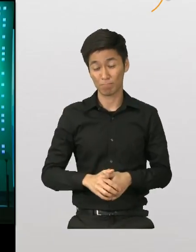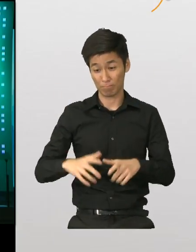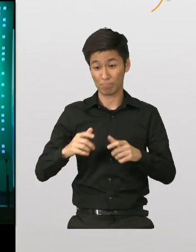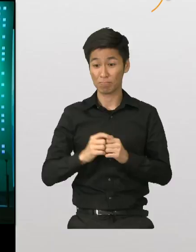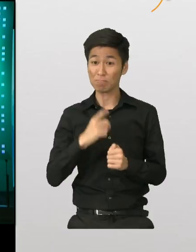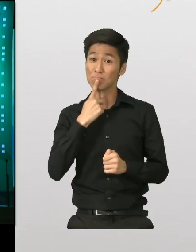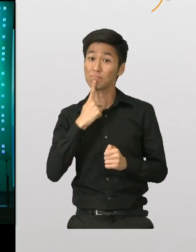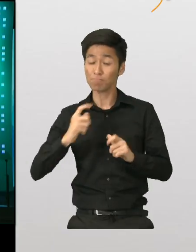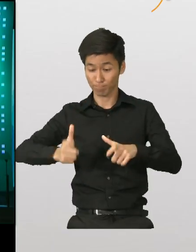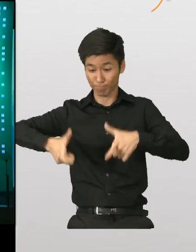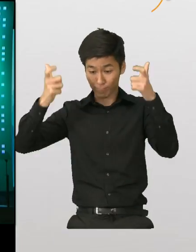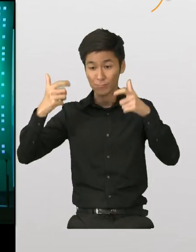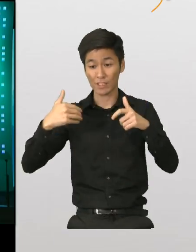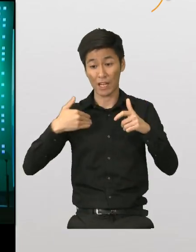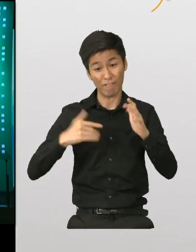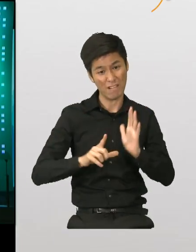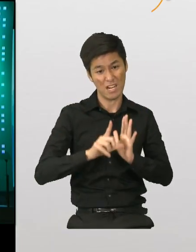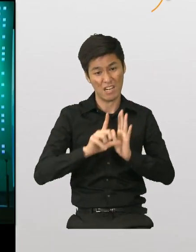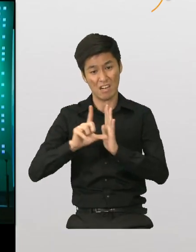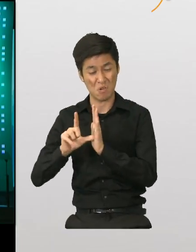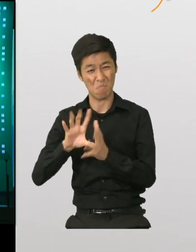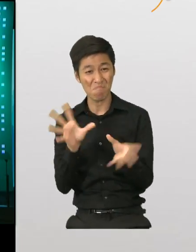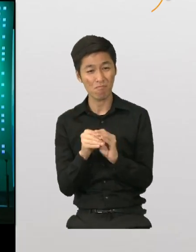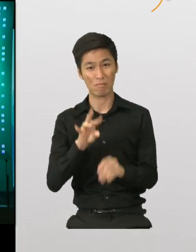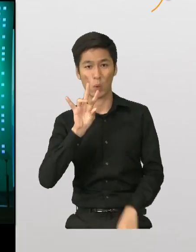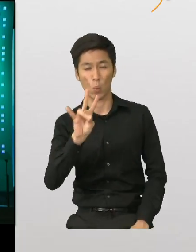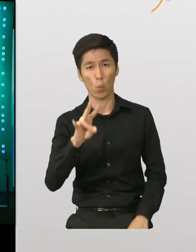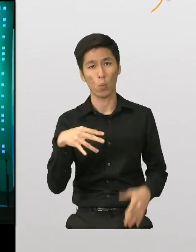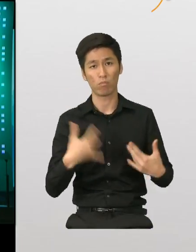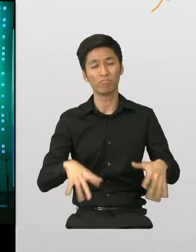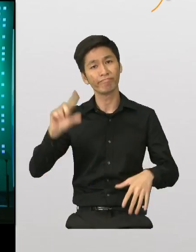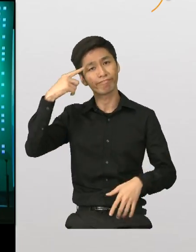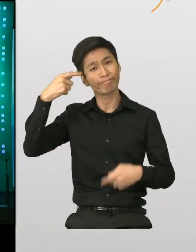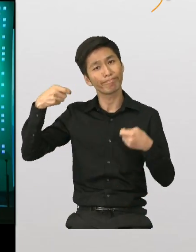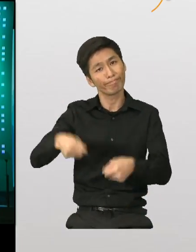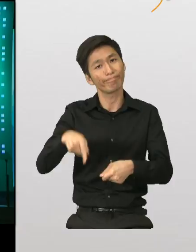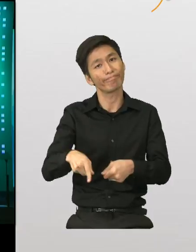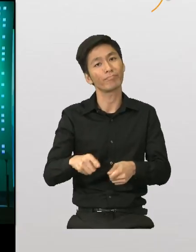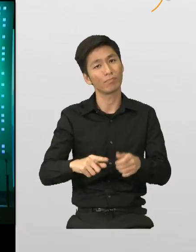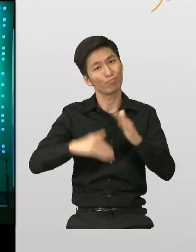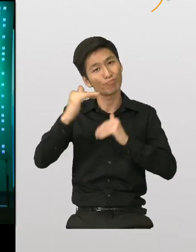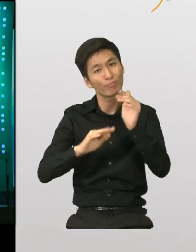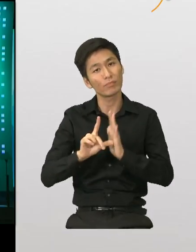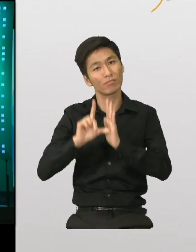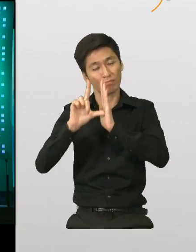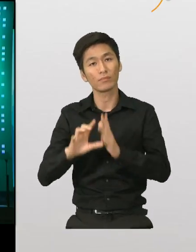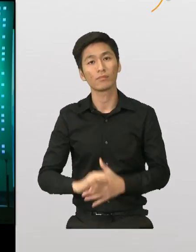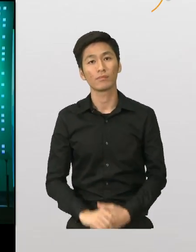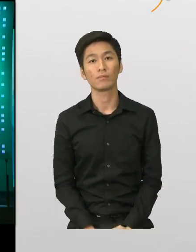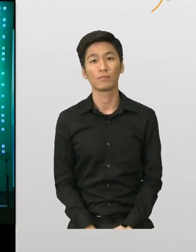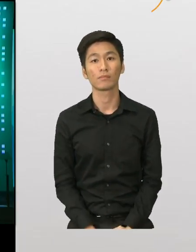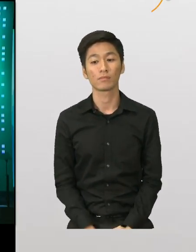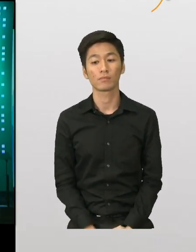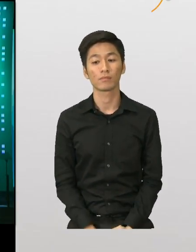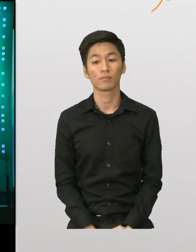towers at government expense, upgraded MUP and LUP together. Later, we replaced